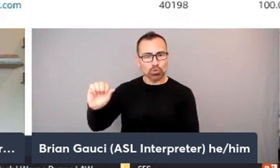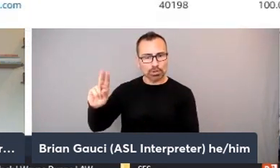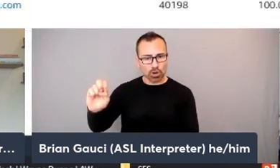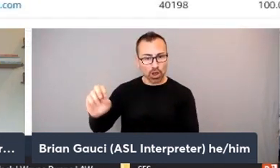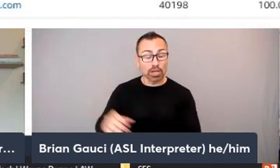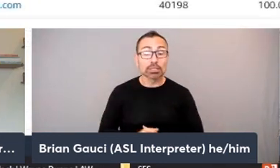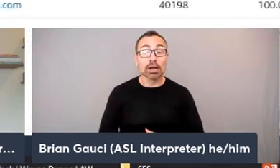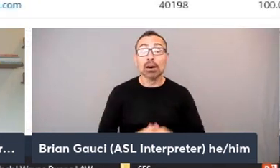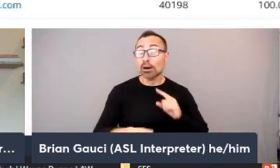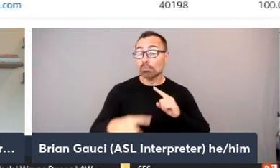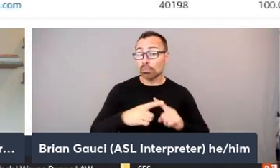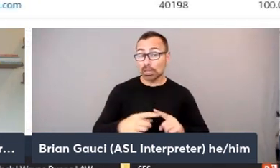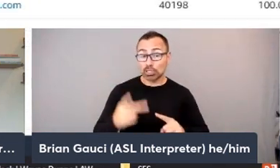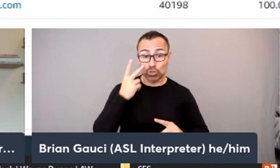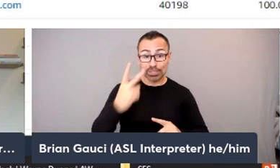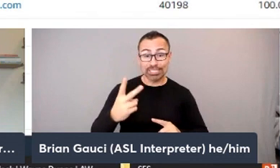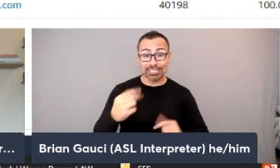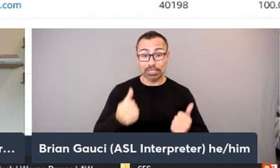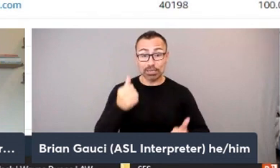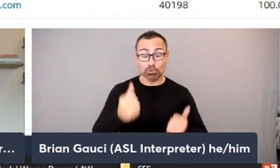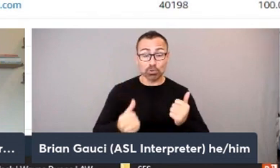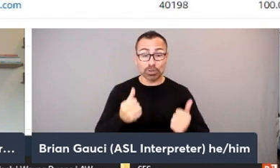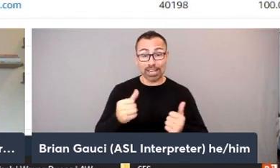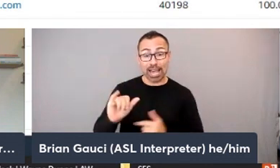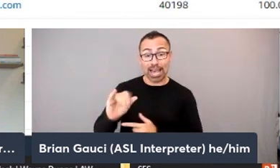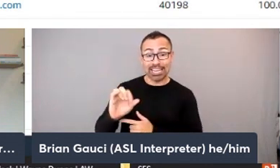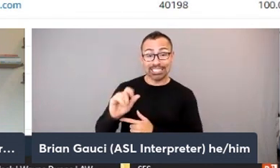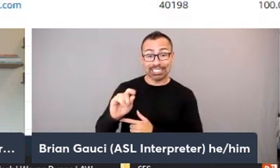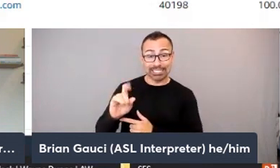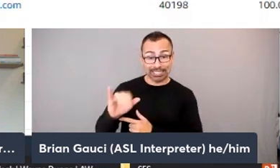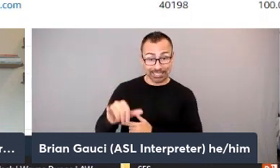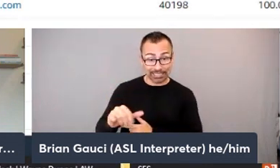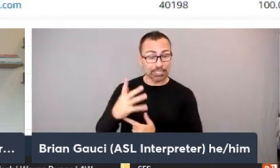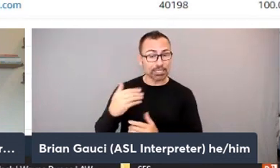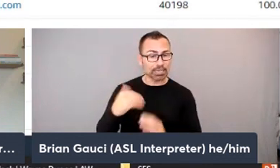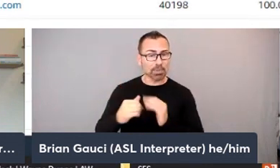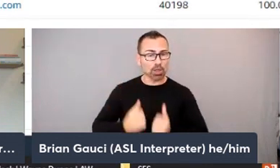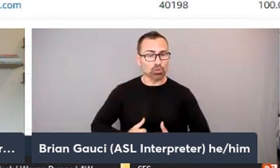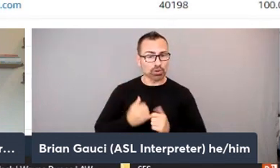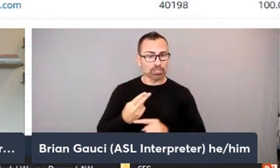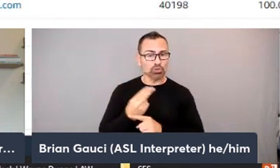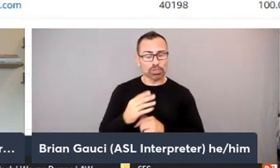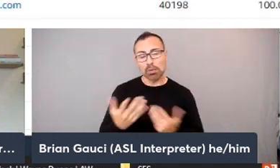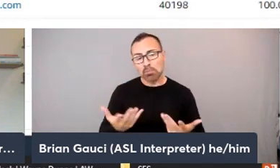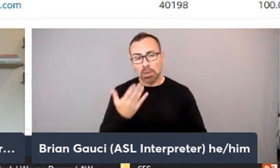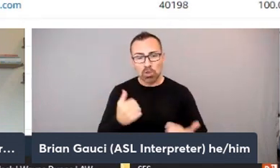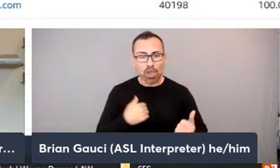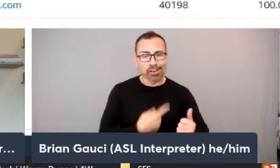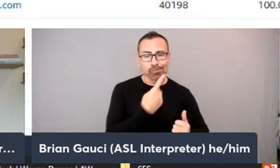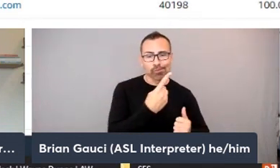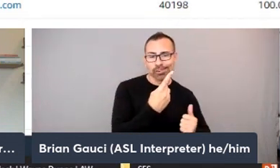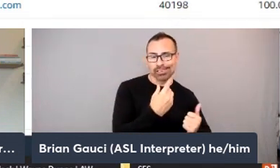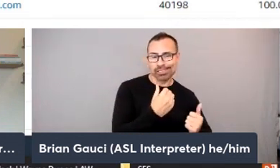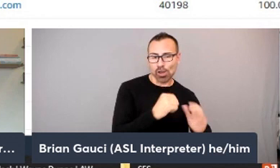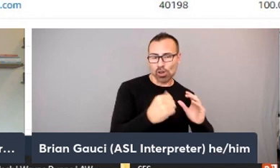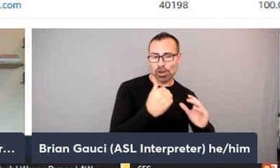using. A lot of customers have different addresses for different purposes. Like they may use one address for marketing outreach, saying, hey, we have new promotional